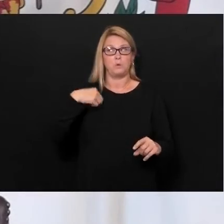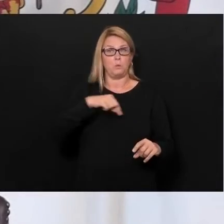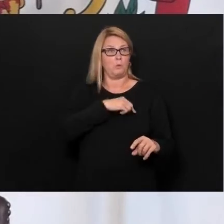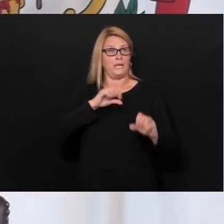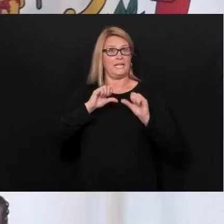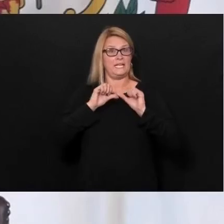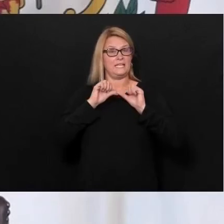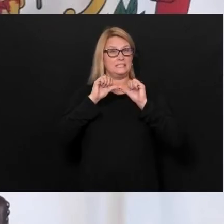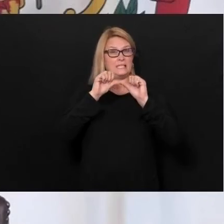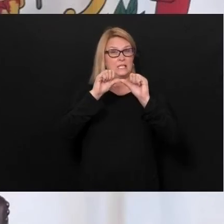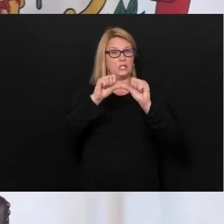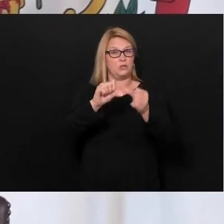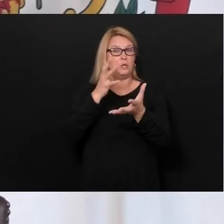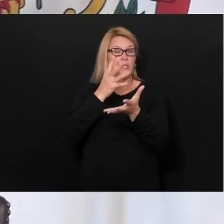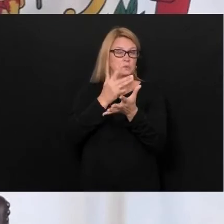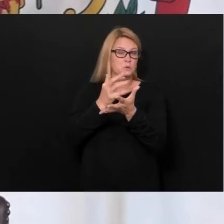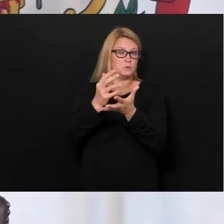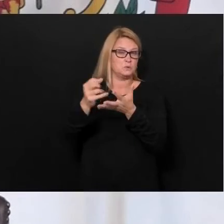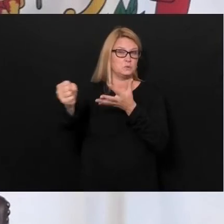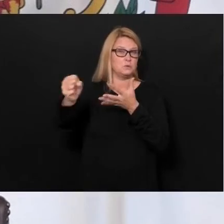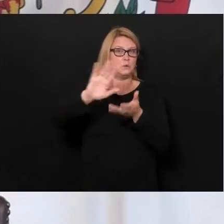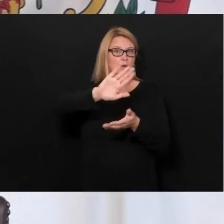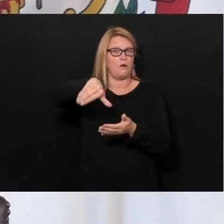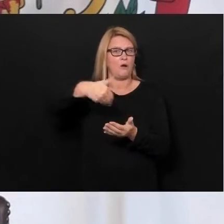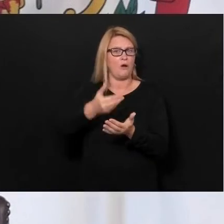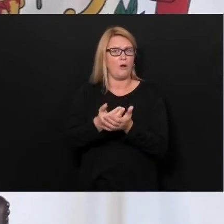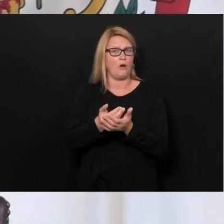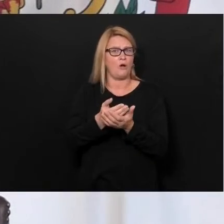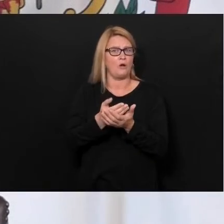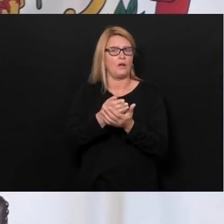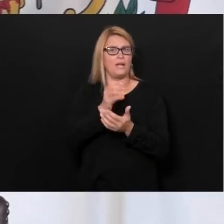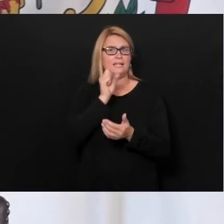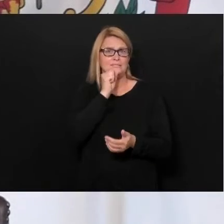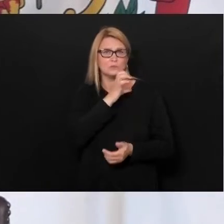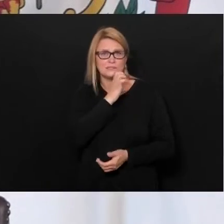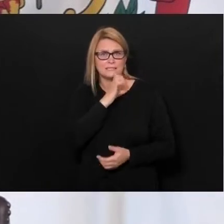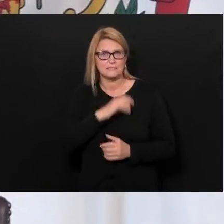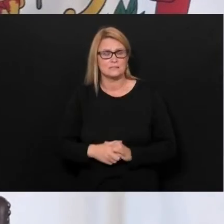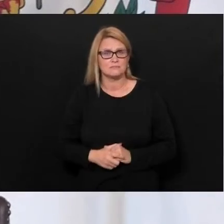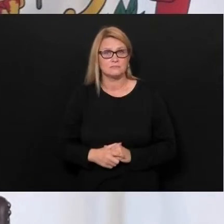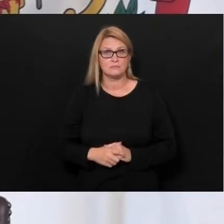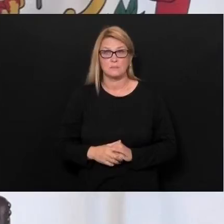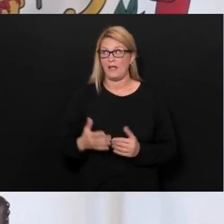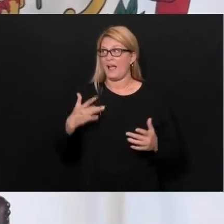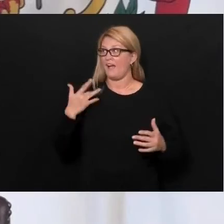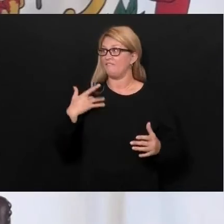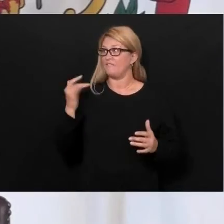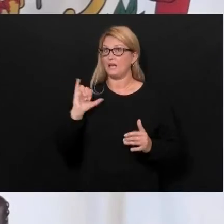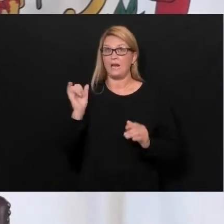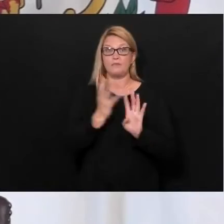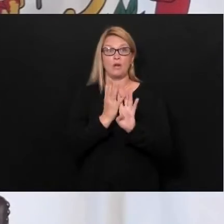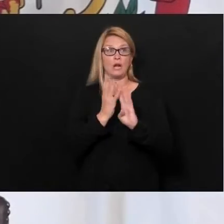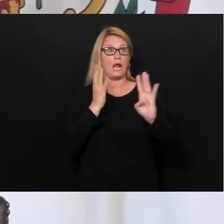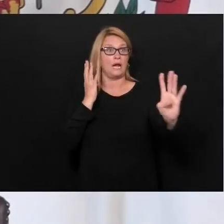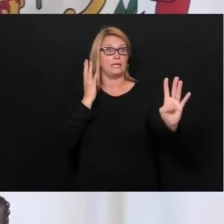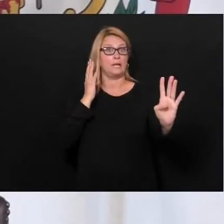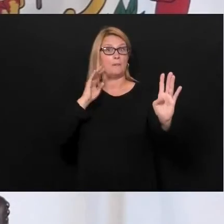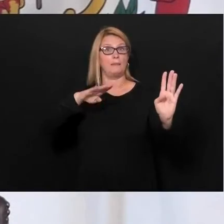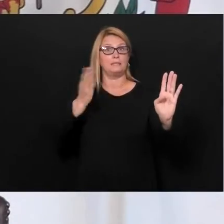to deplete our elderly? It's just like we're lining them up and they're dying and they're dying and they're